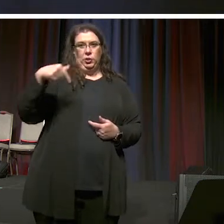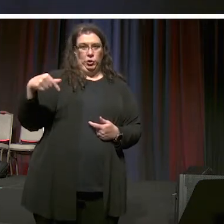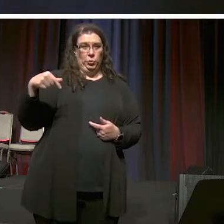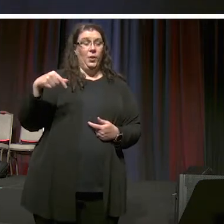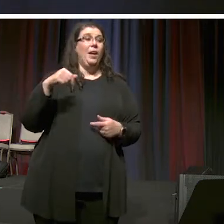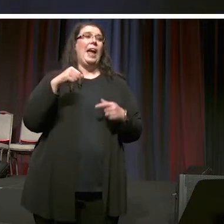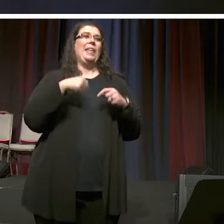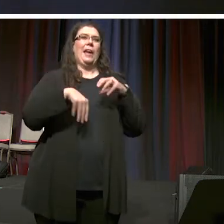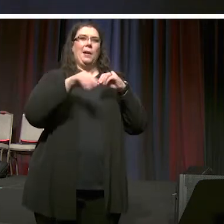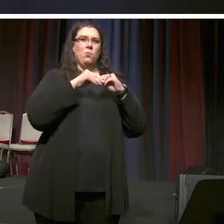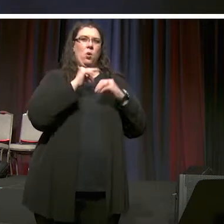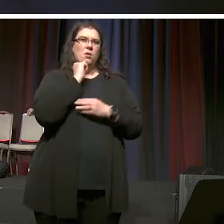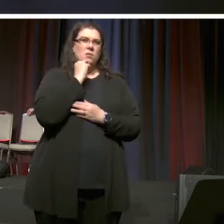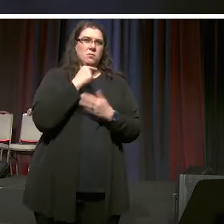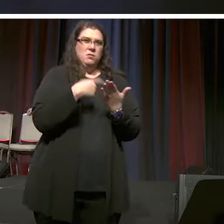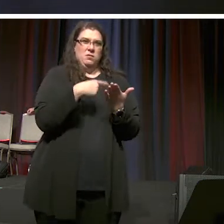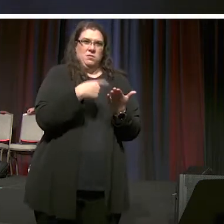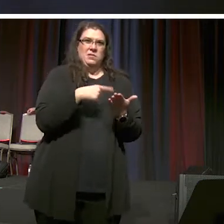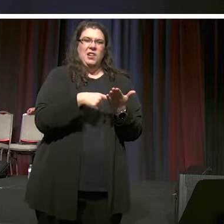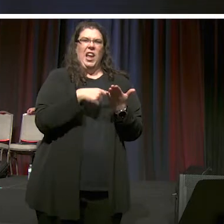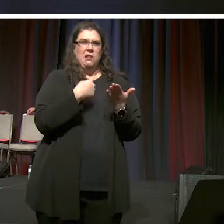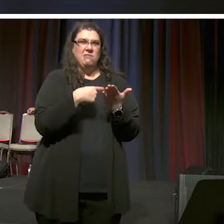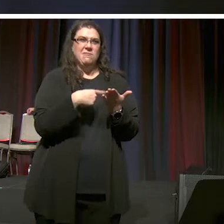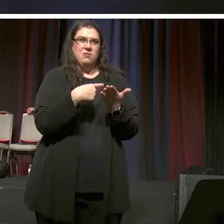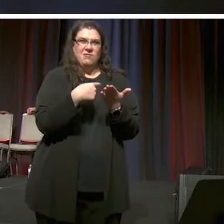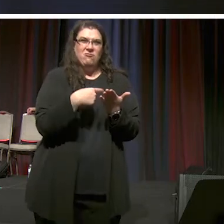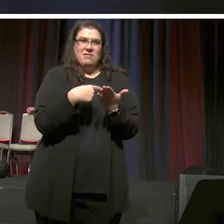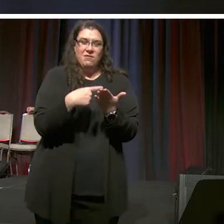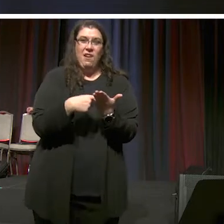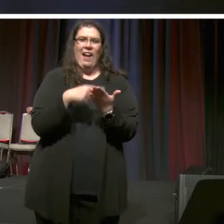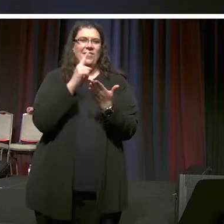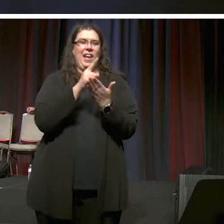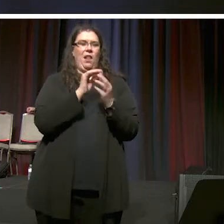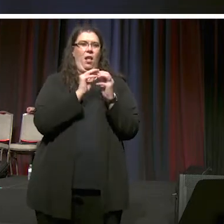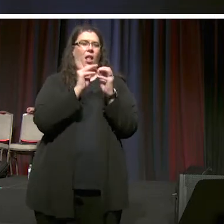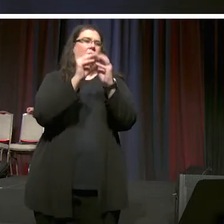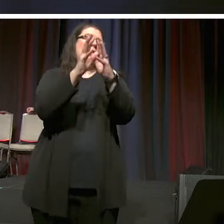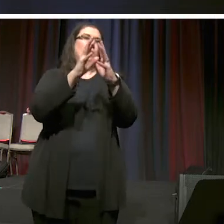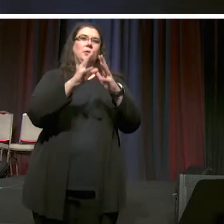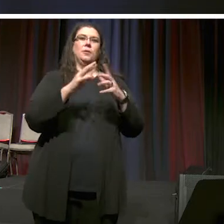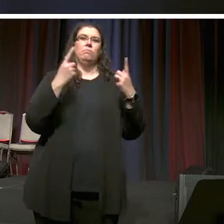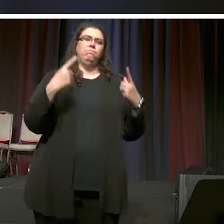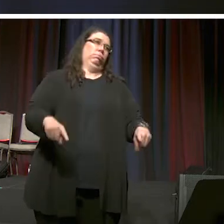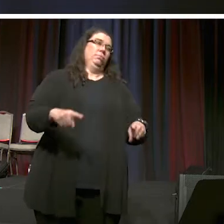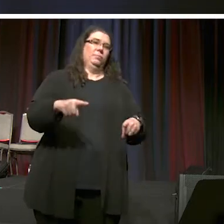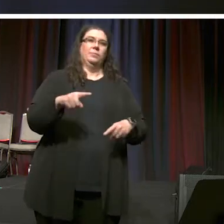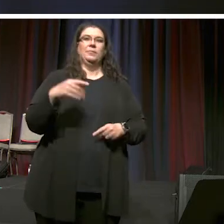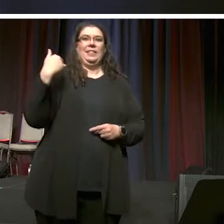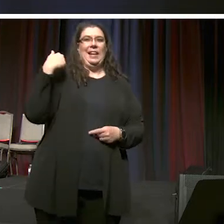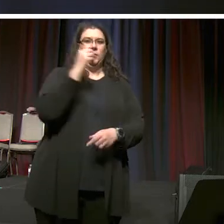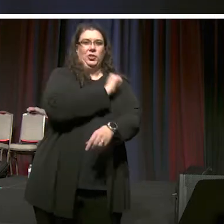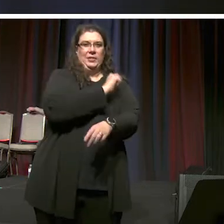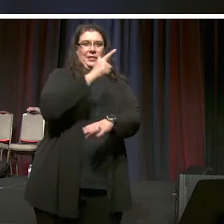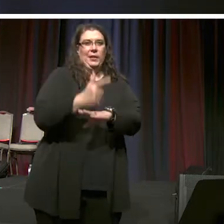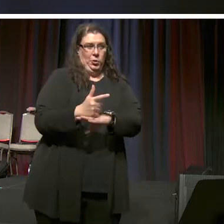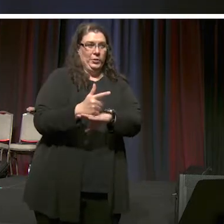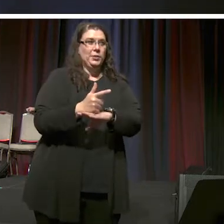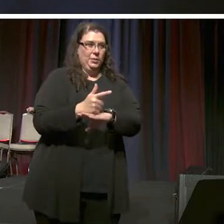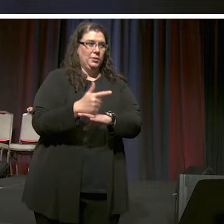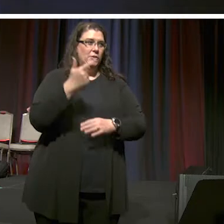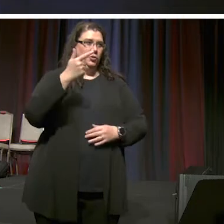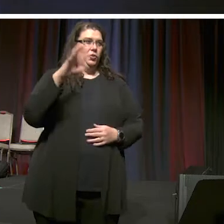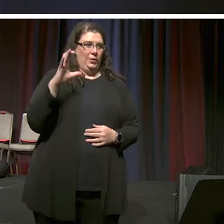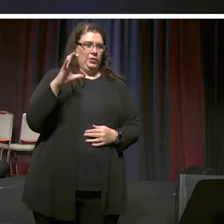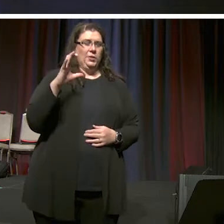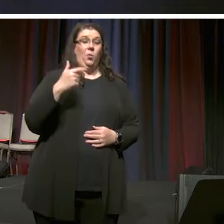more intense. And then it culminated in the general conference in St. Louis last year, where I